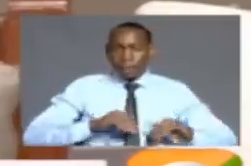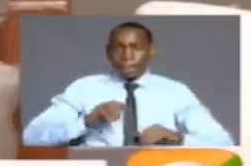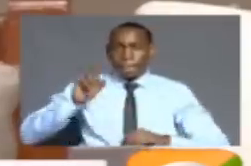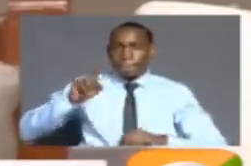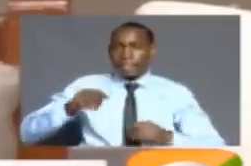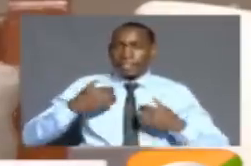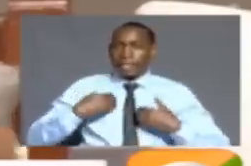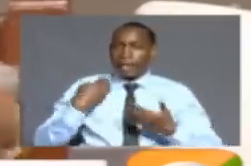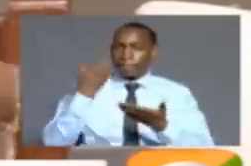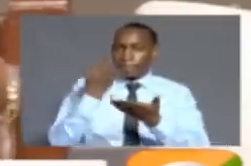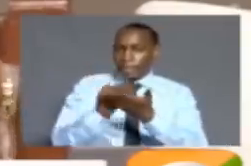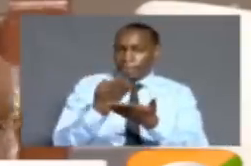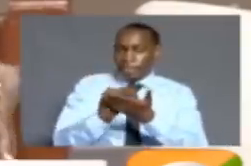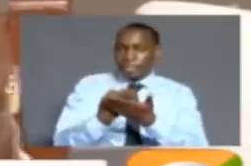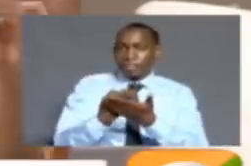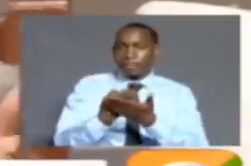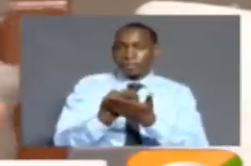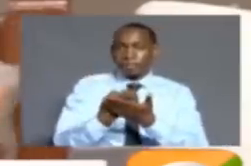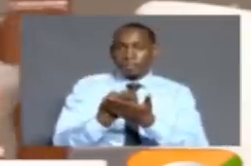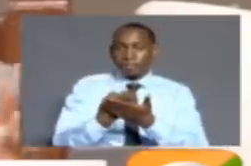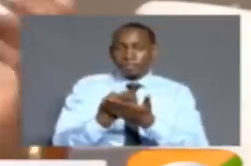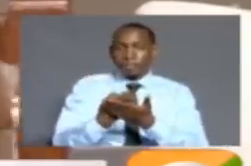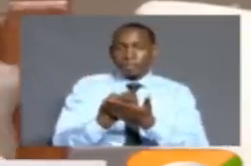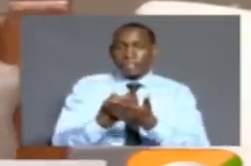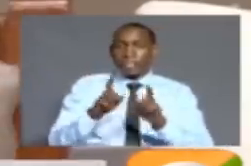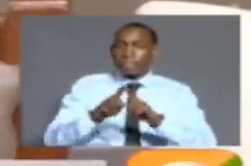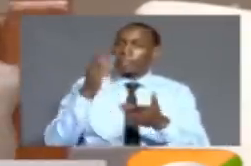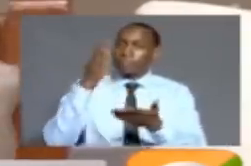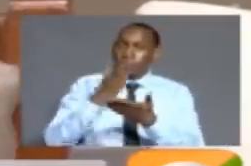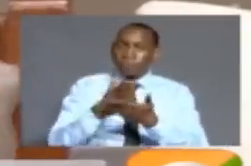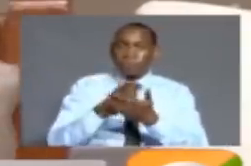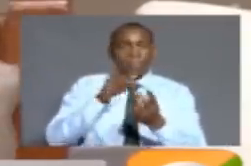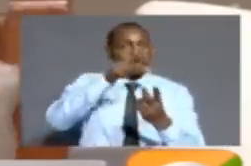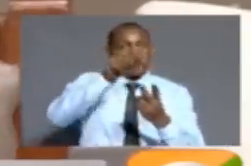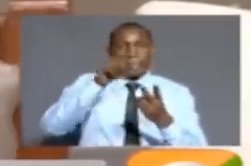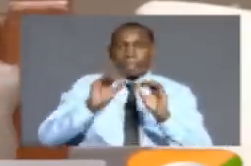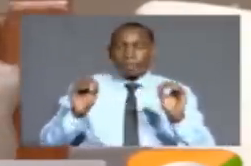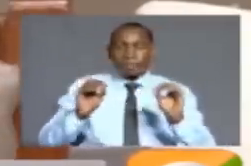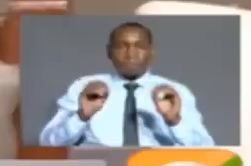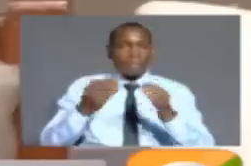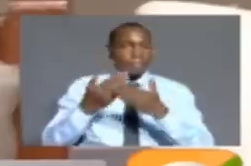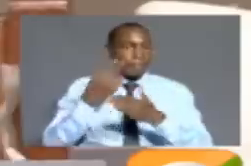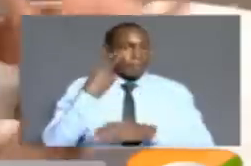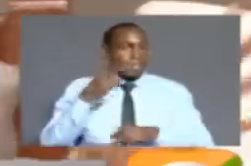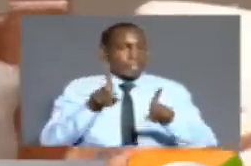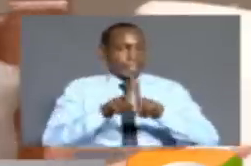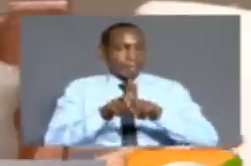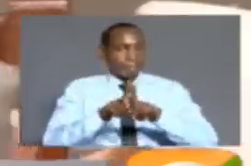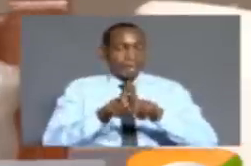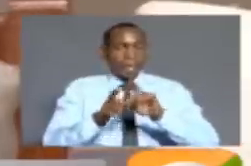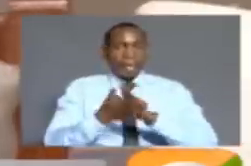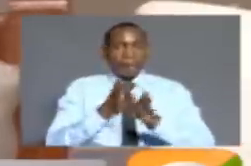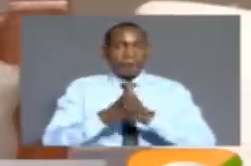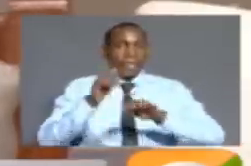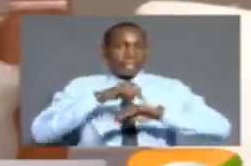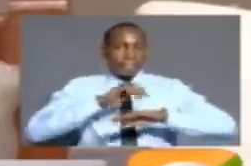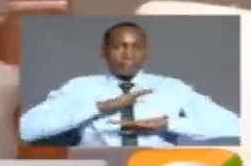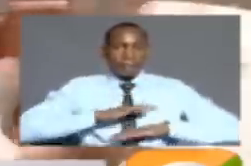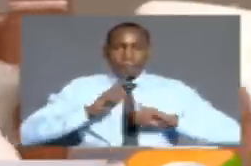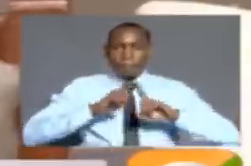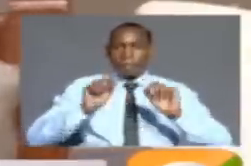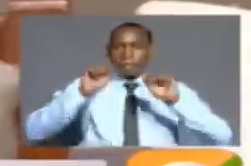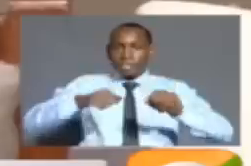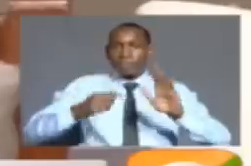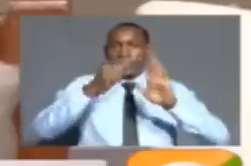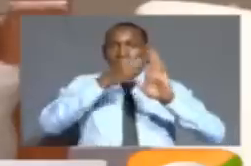factually, being truthful, and not also being selective. We've seen a lot of that. And we don't have enough time, Jeff, but I could list a